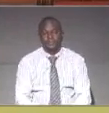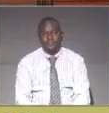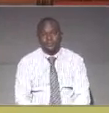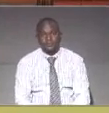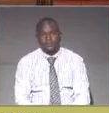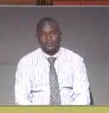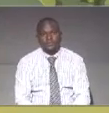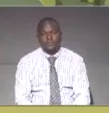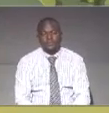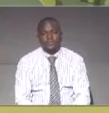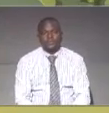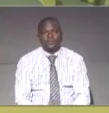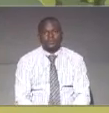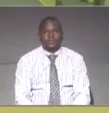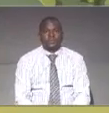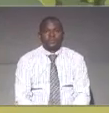Business.